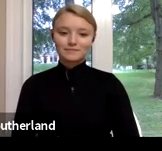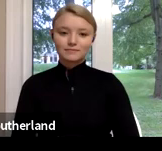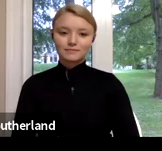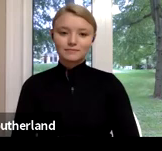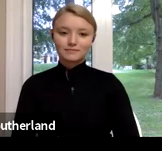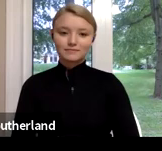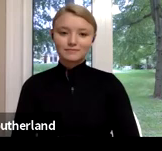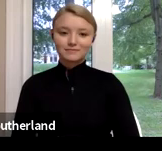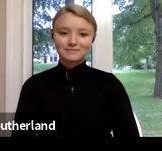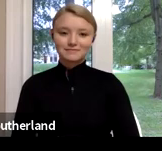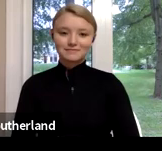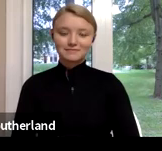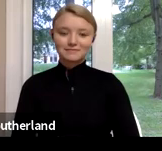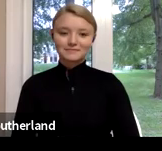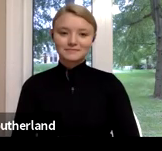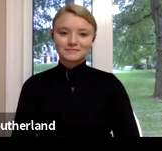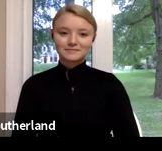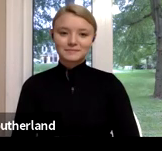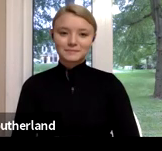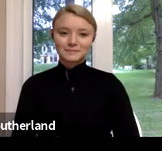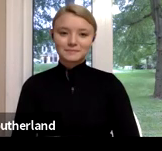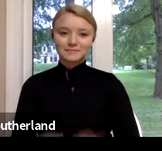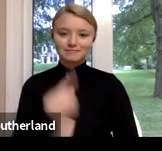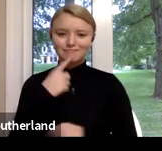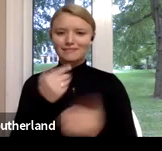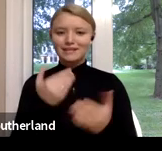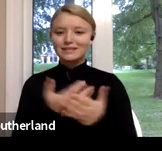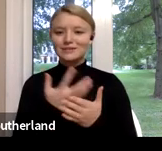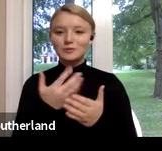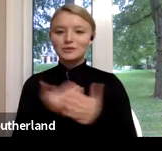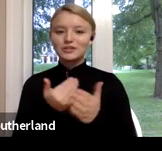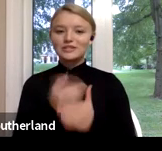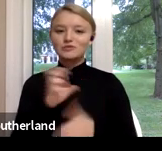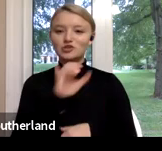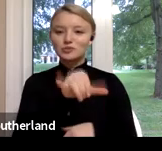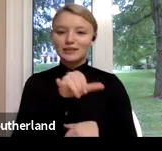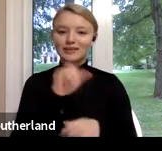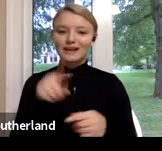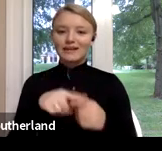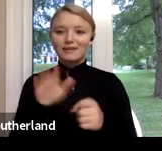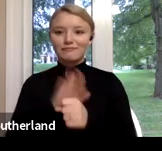Check. This was so much easier doing that than filling three shopping carts.